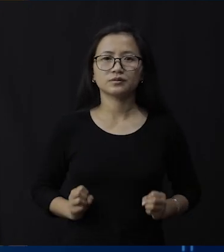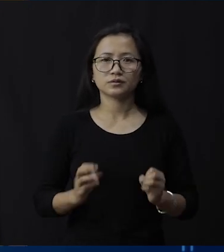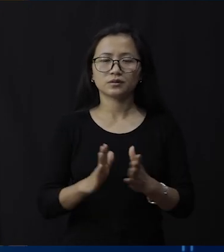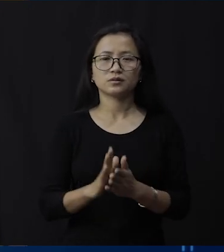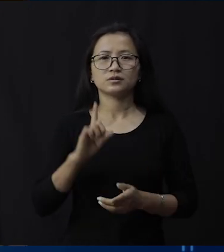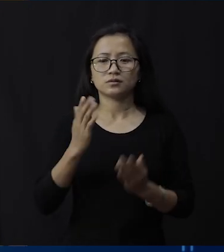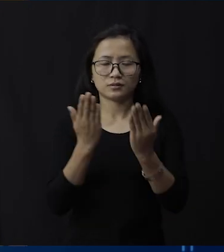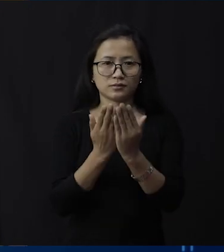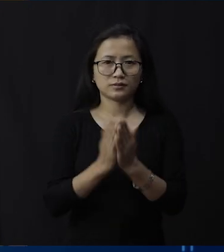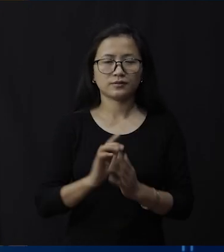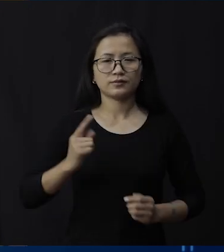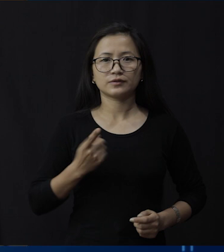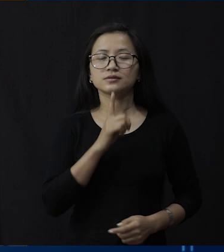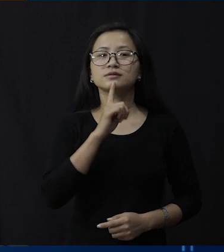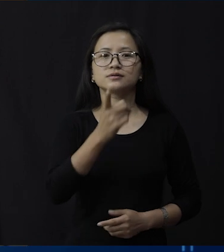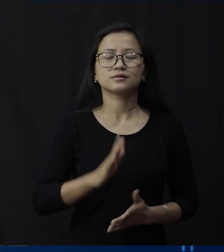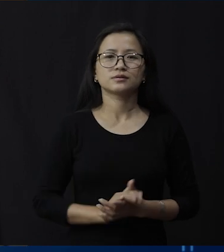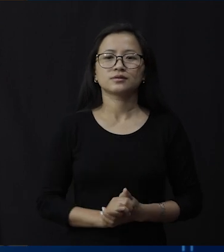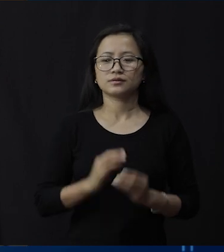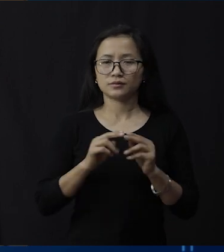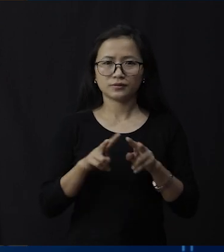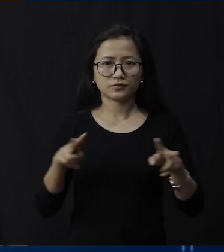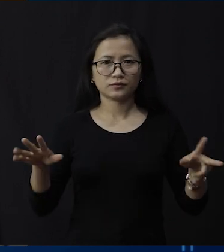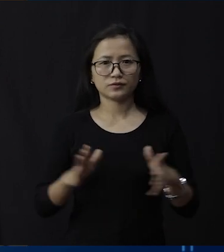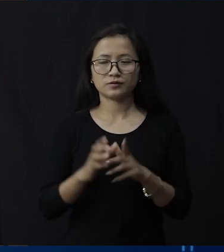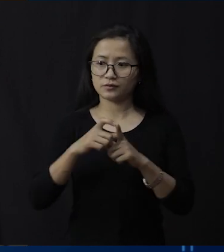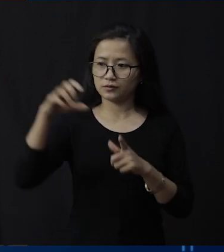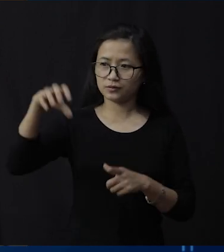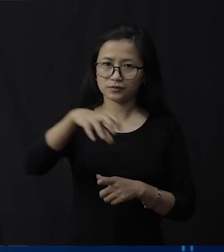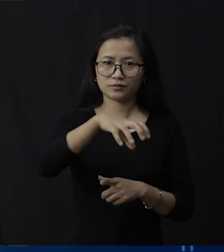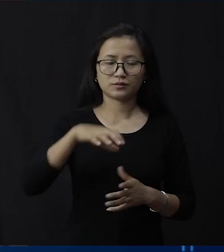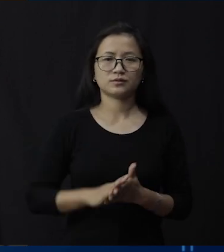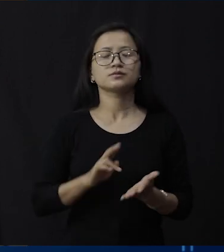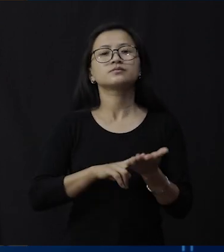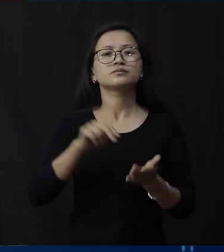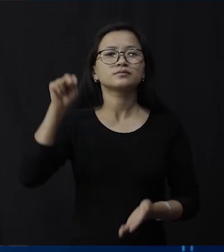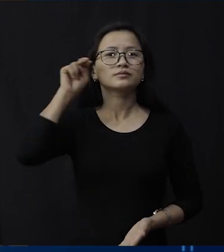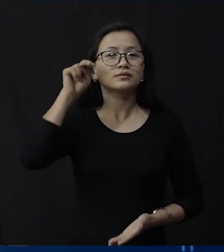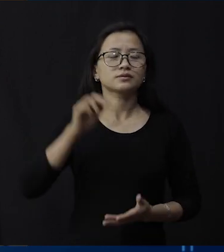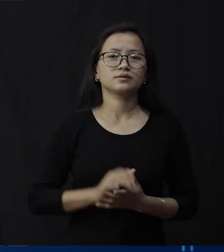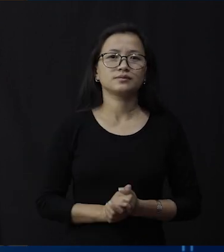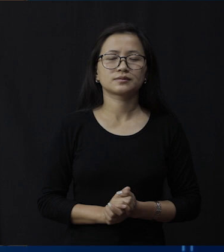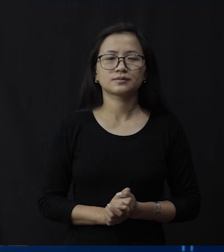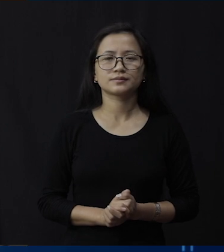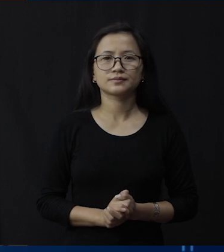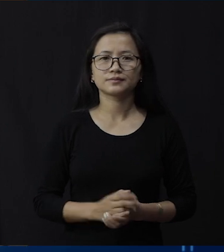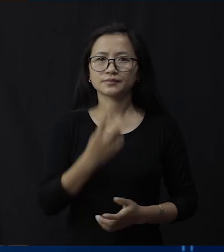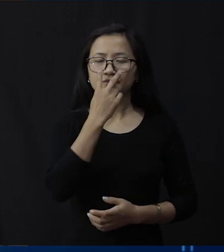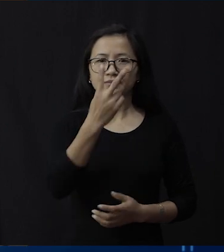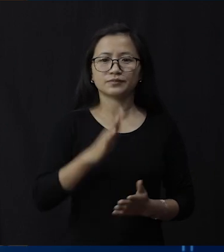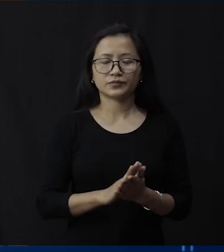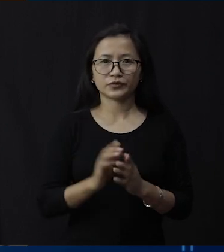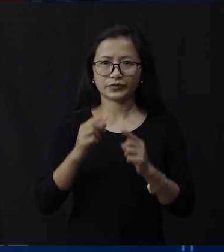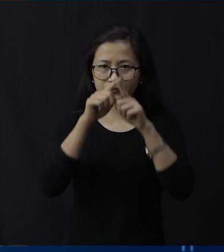lesson, I'm going to first tell you about the different districts in Nagaland, okay? So you can see in